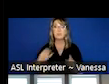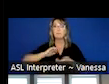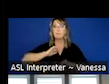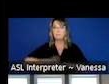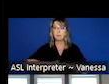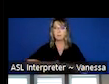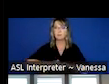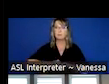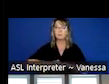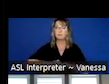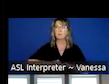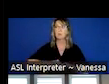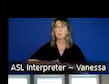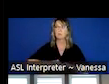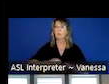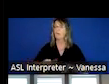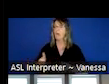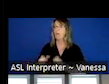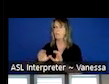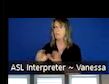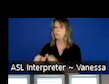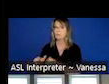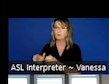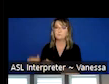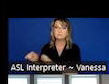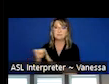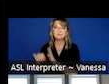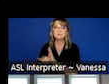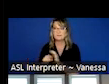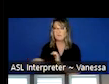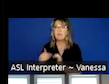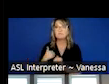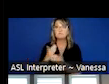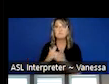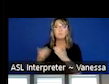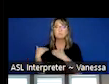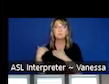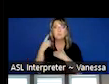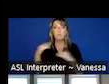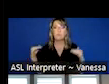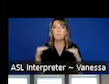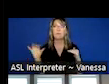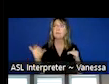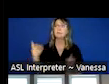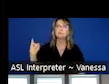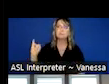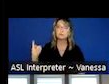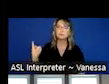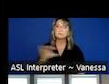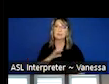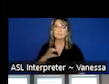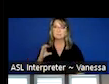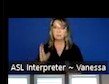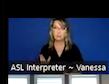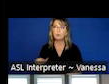other parties in their states who have some responsibility for parity, such as the insurance commissioner,